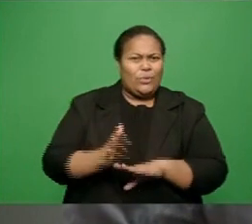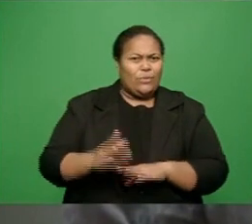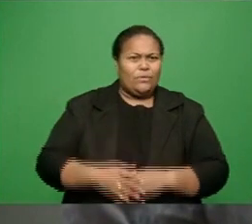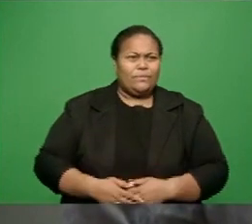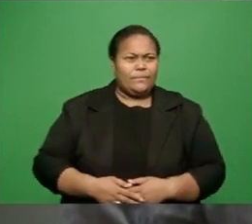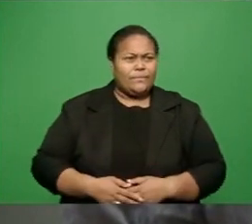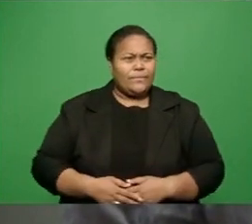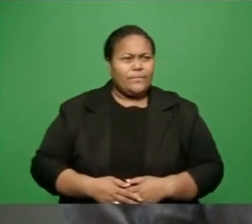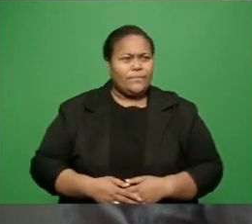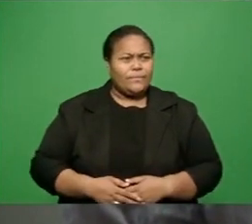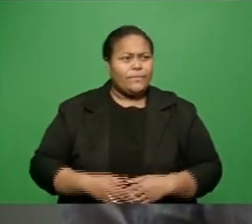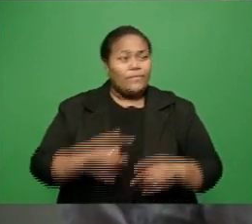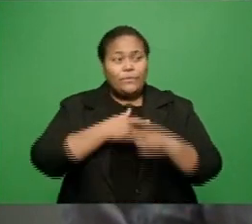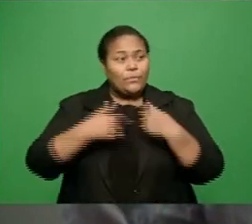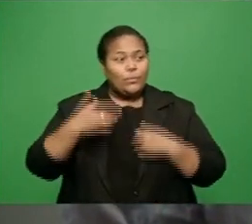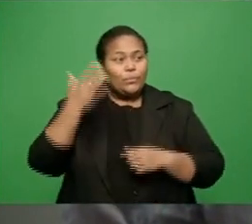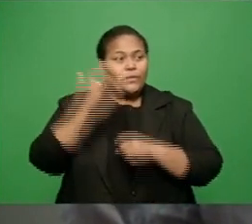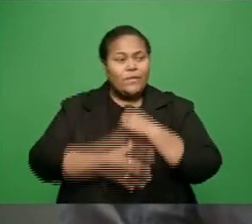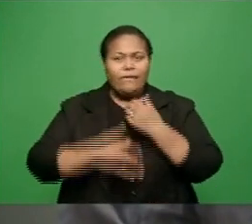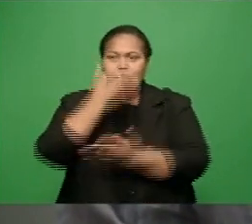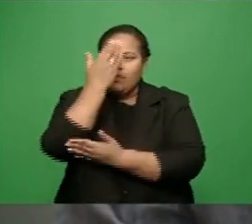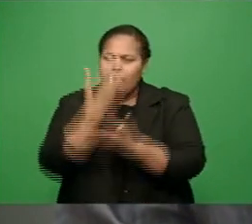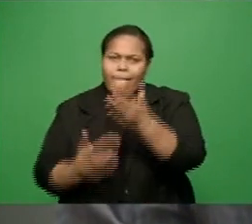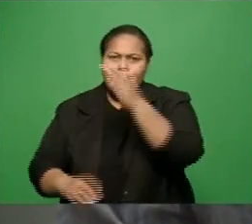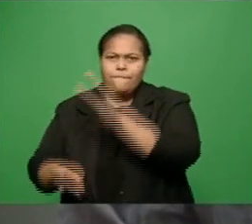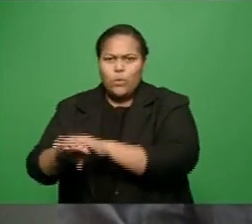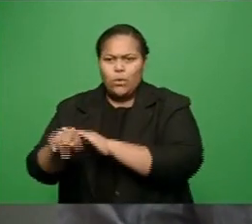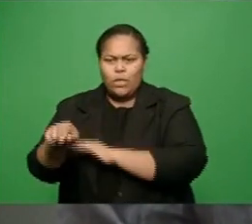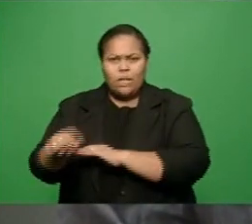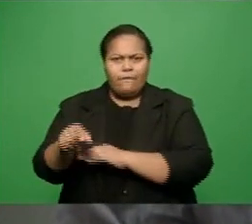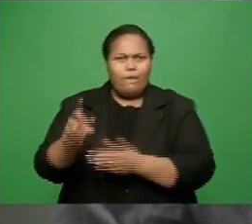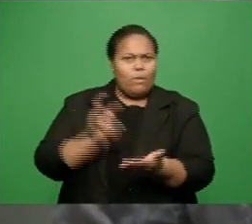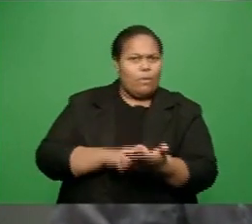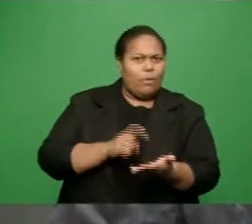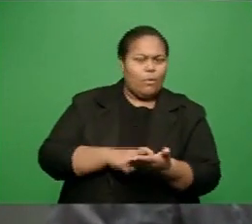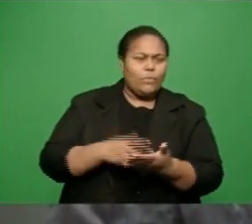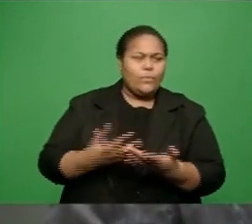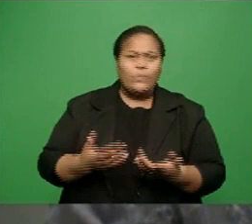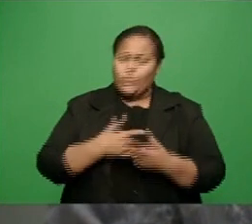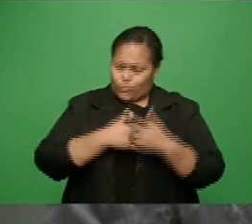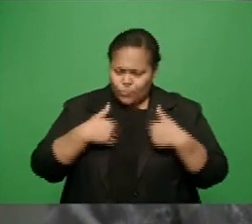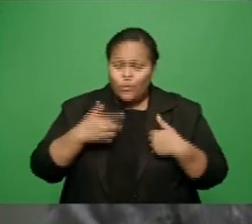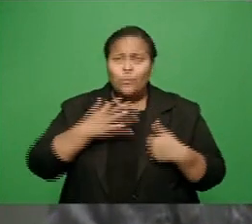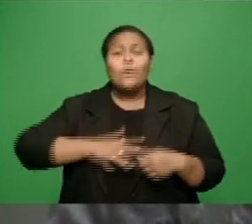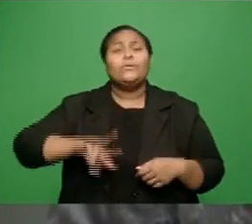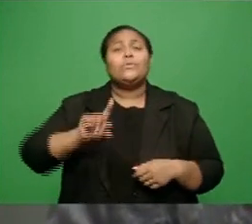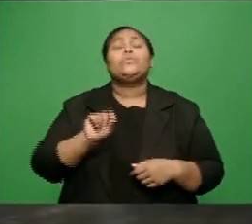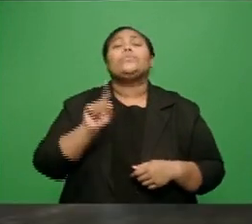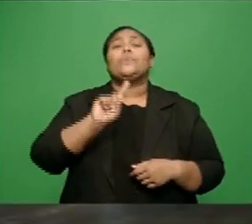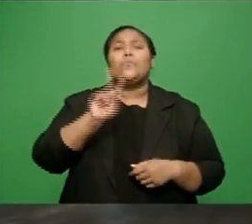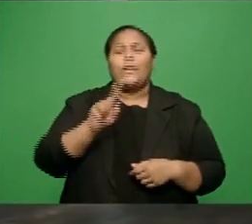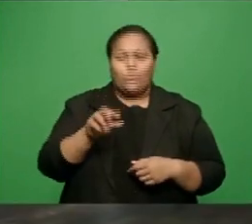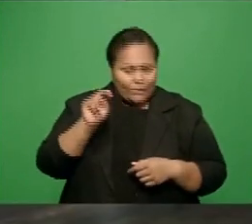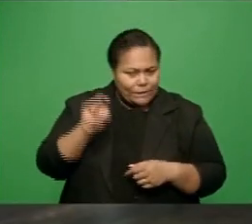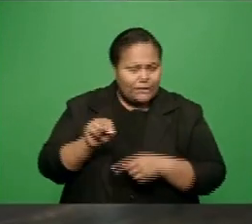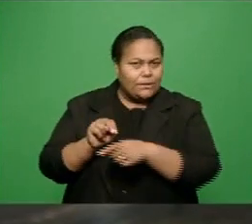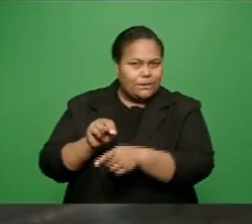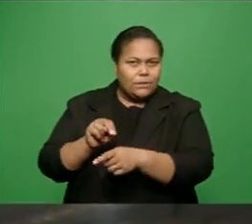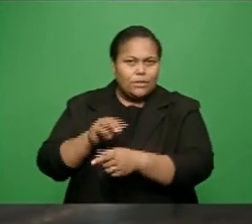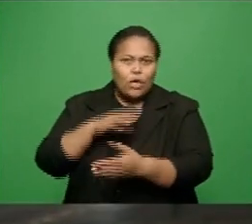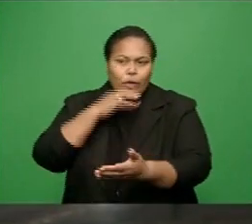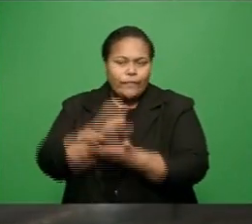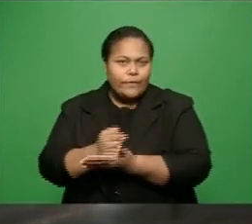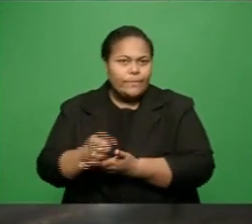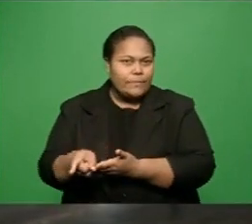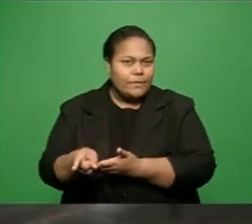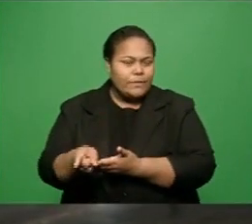rely purely on a guarantee. The last thing any financier wants to do is exercise a guarantee. Their first